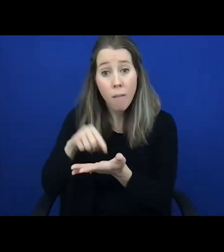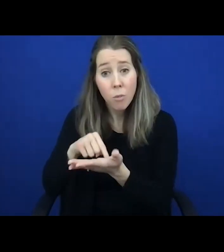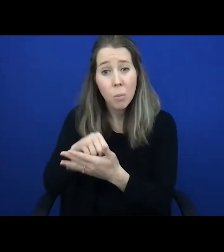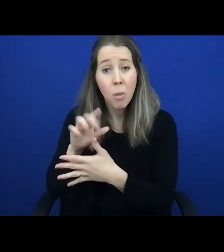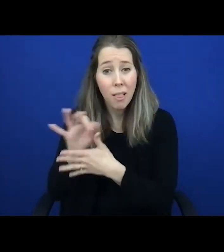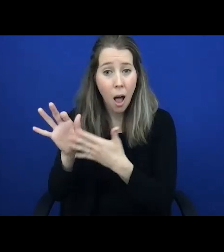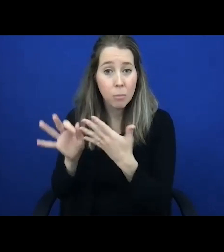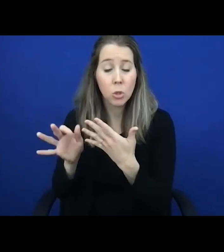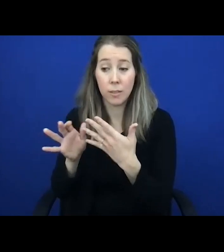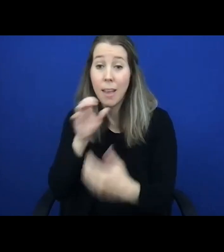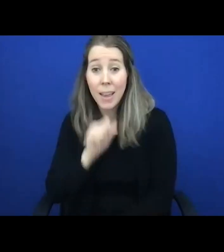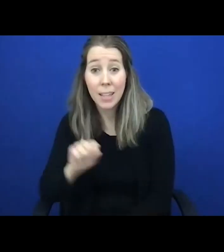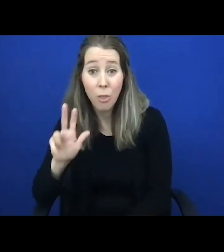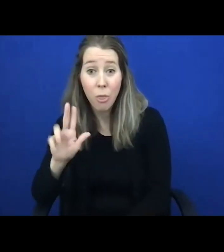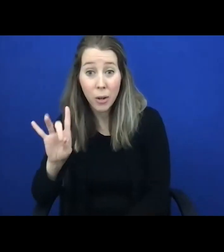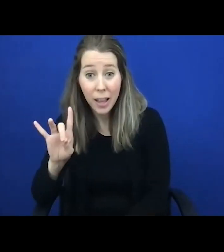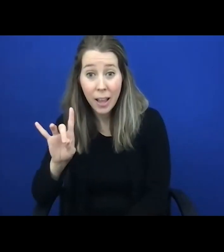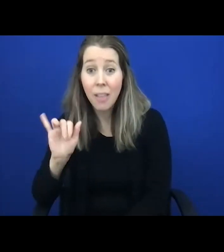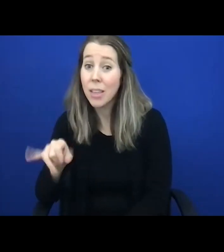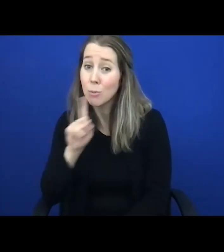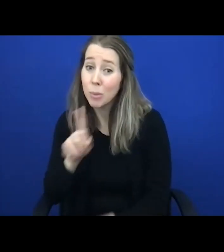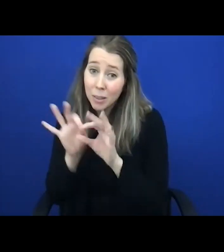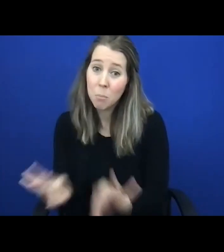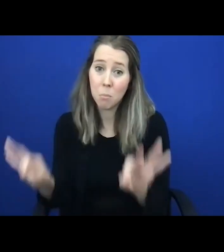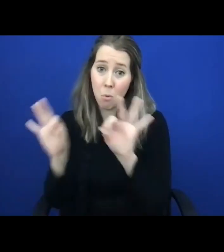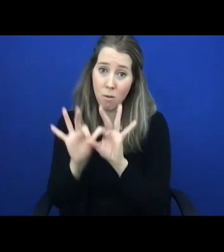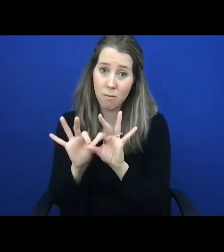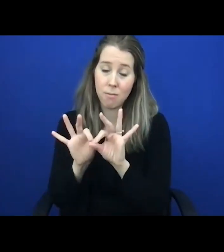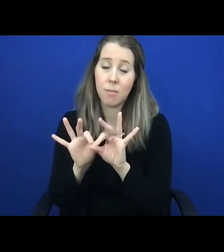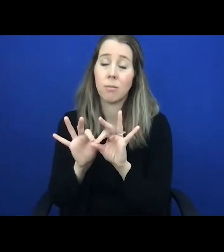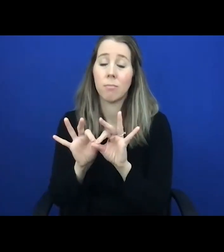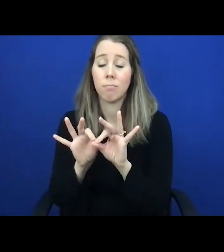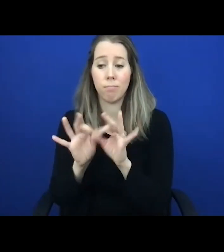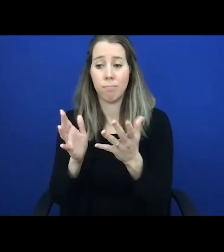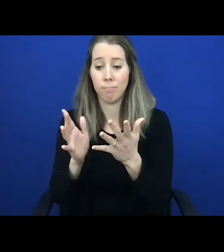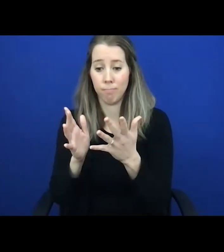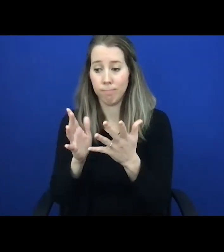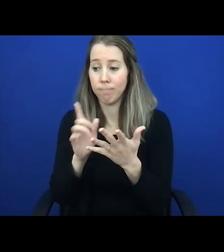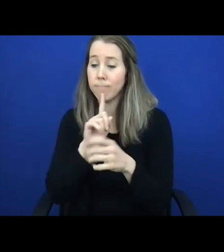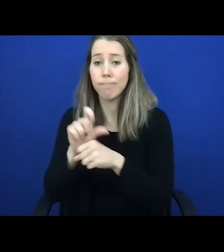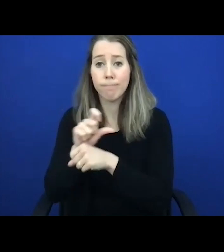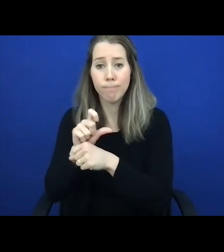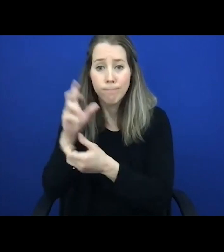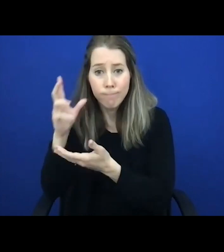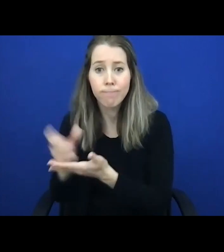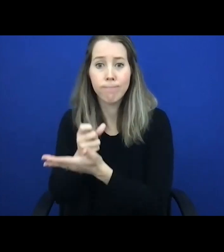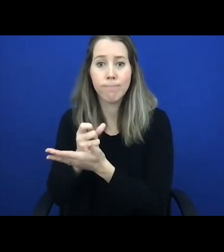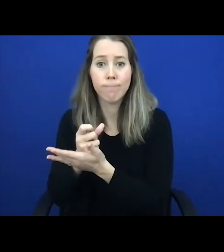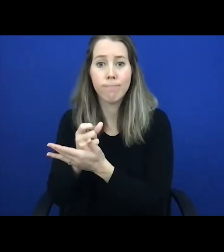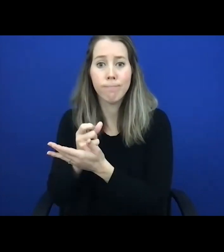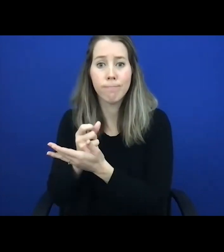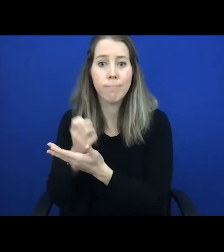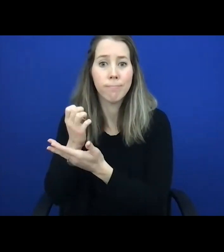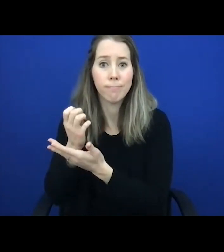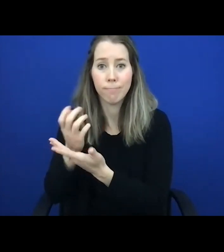option at age 38 is really key to actualizing as much of that economic return